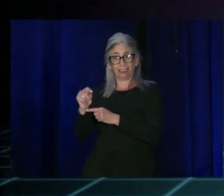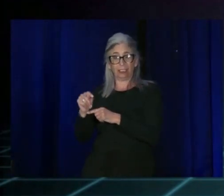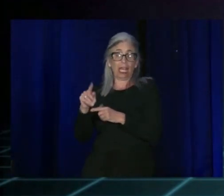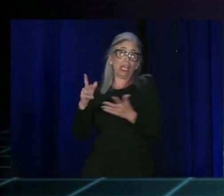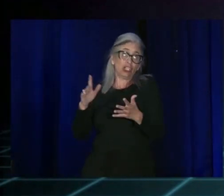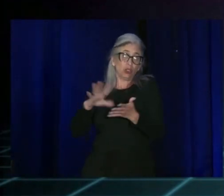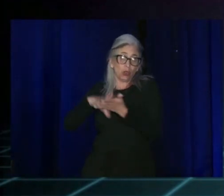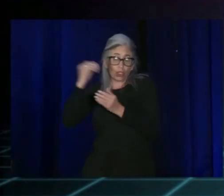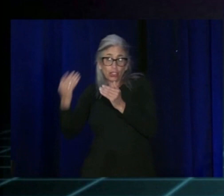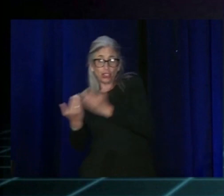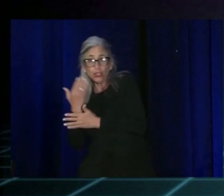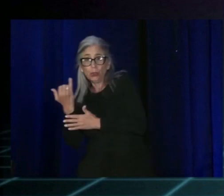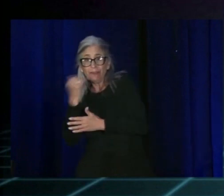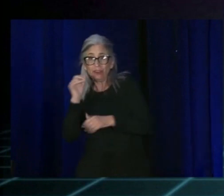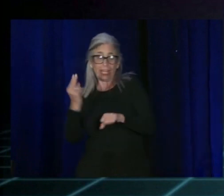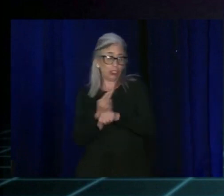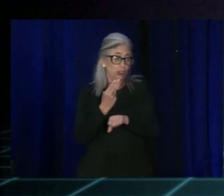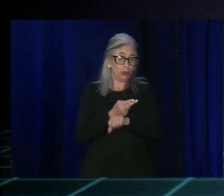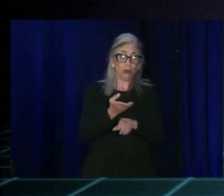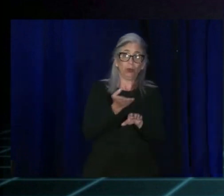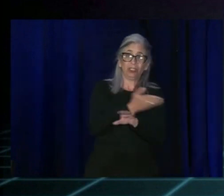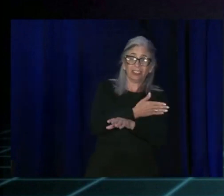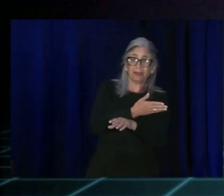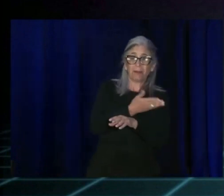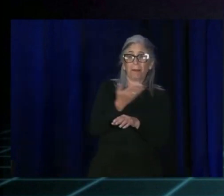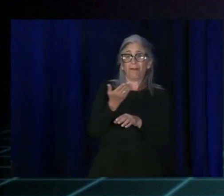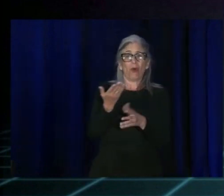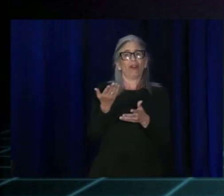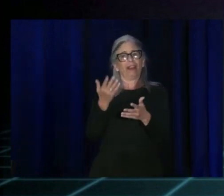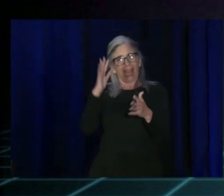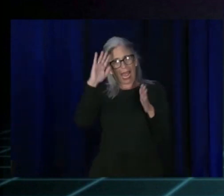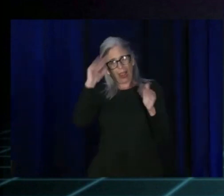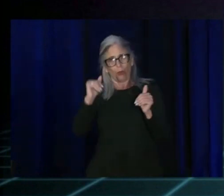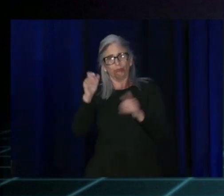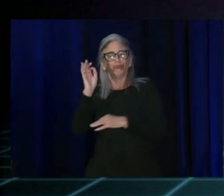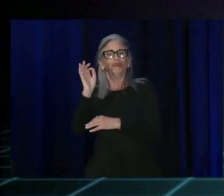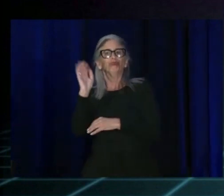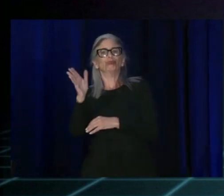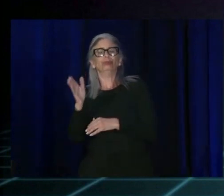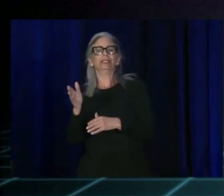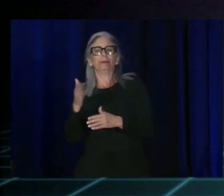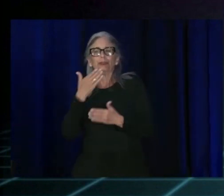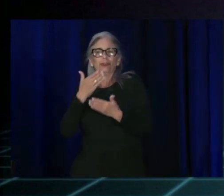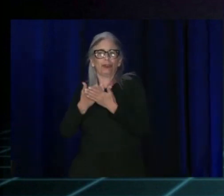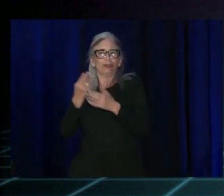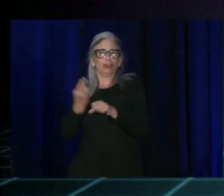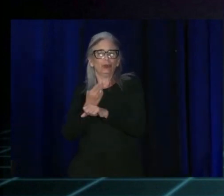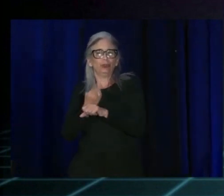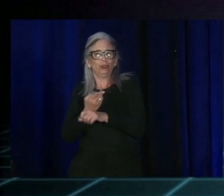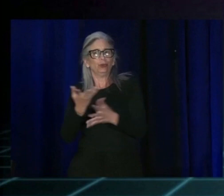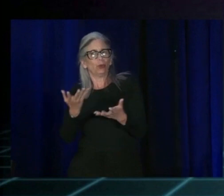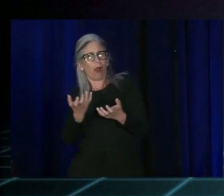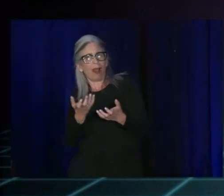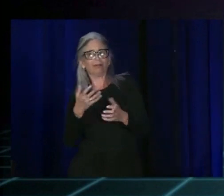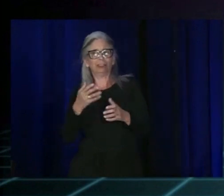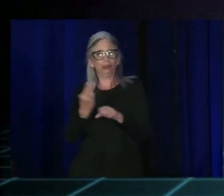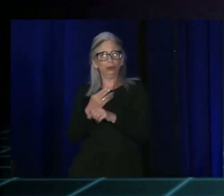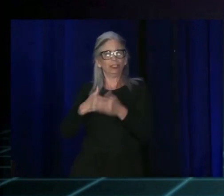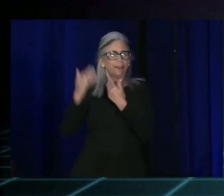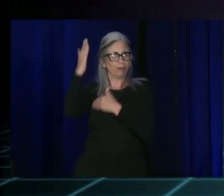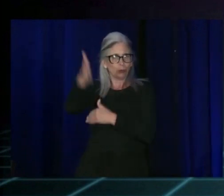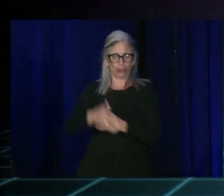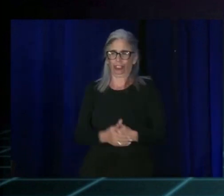hadn't used Next before, hopefully this will be a nice pitch for you to use Next.js here.